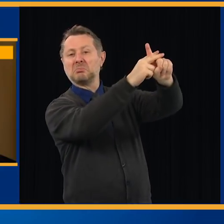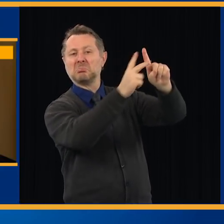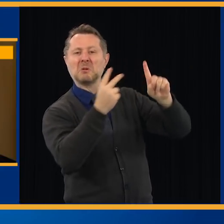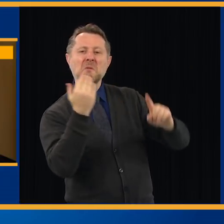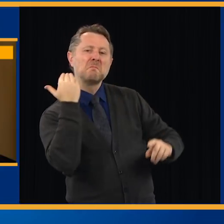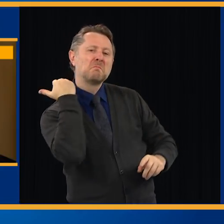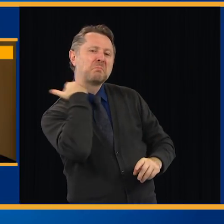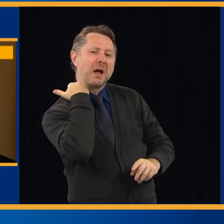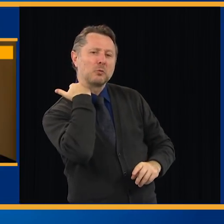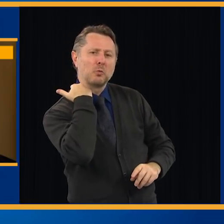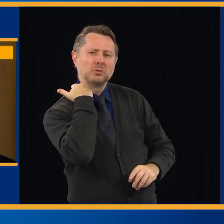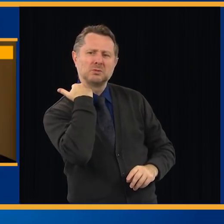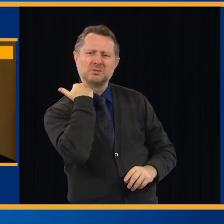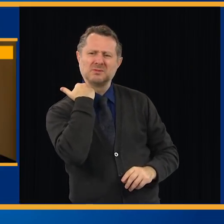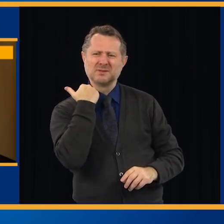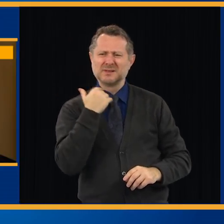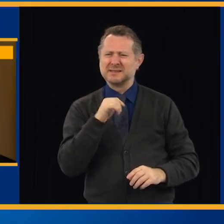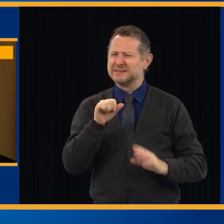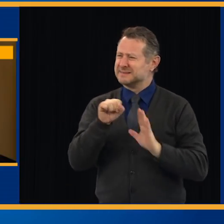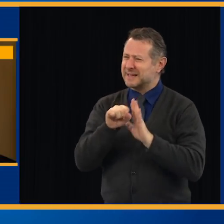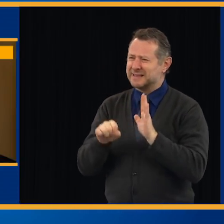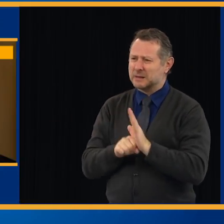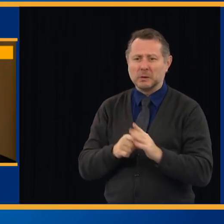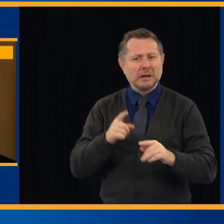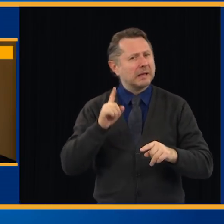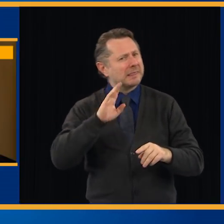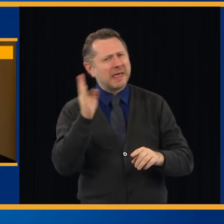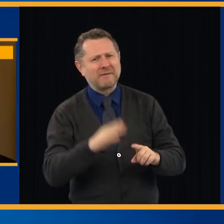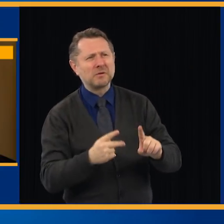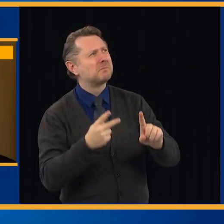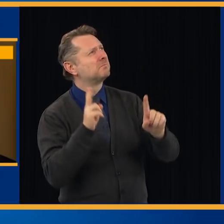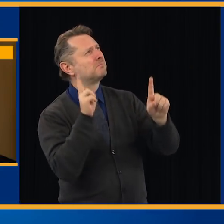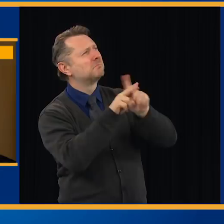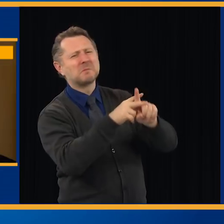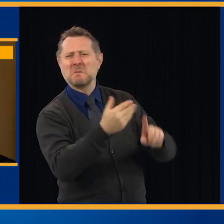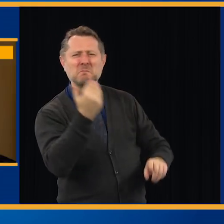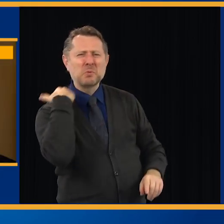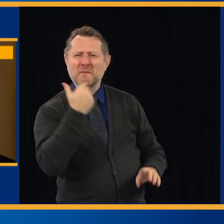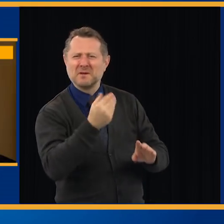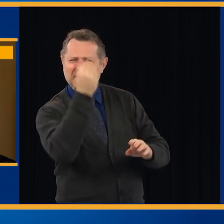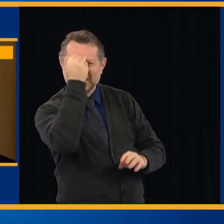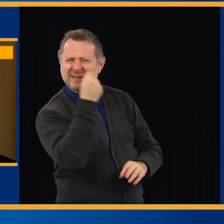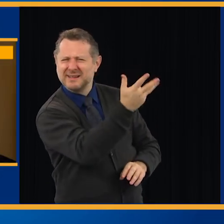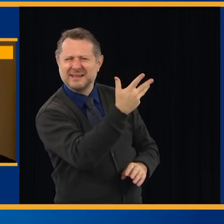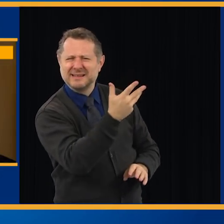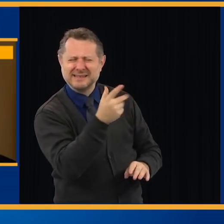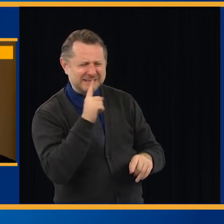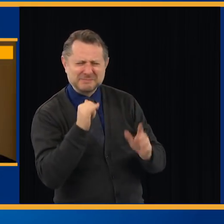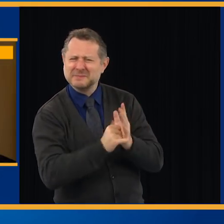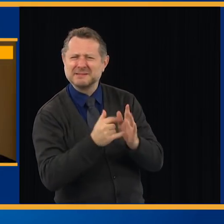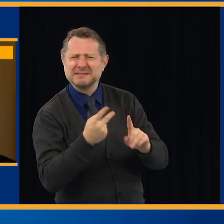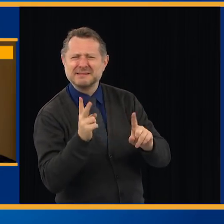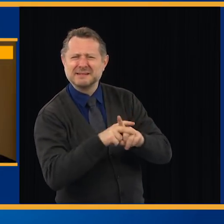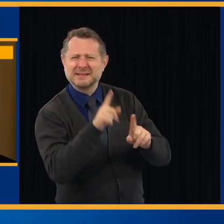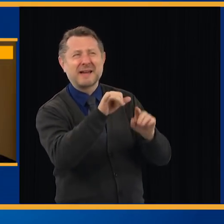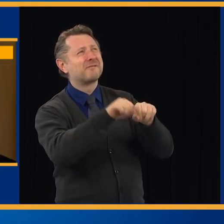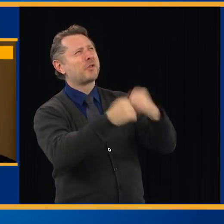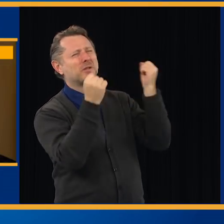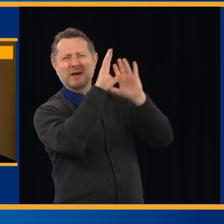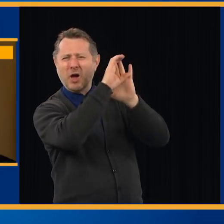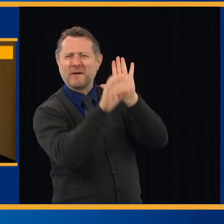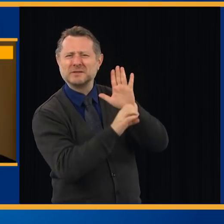have never gone bankrupt. States can't go bankrupt. There are serious constitutional questions about whether or not a state can go